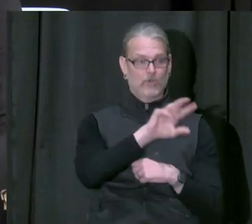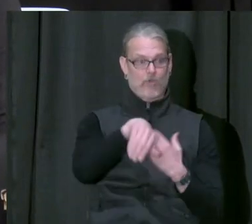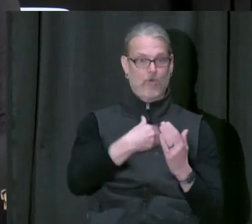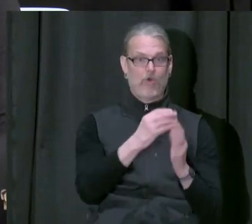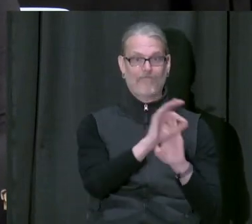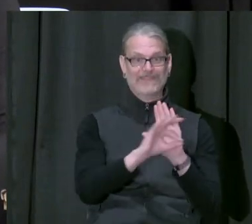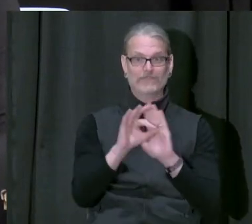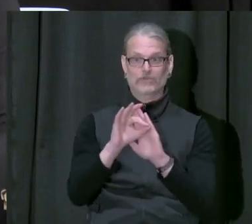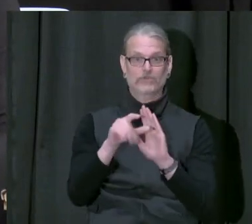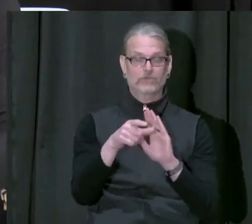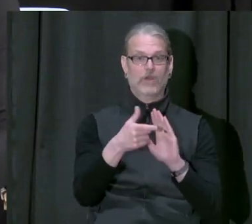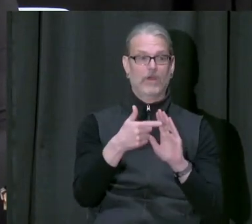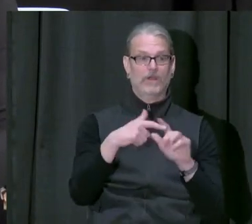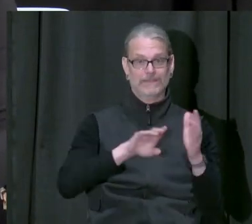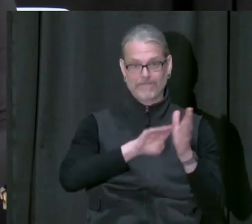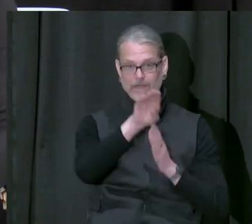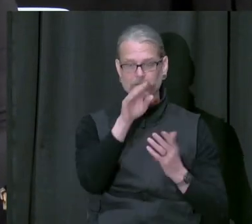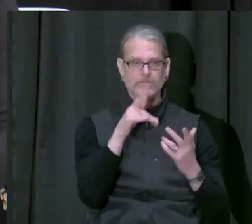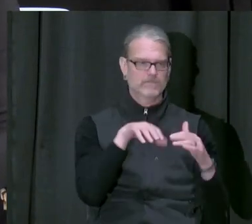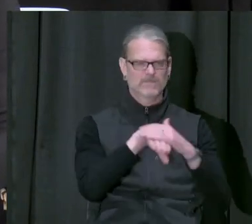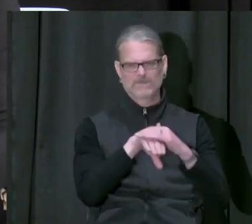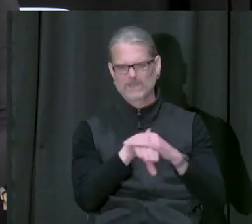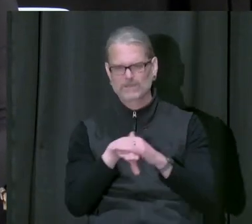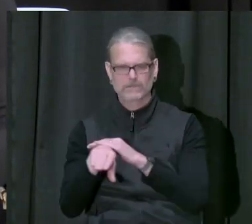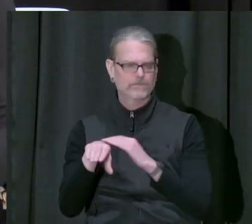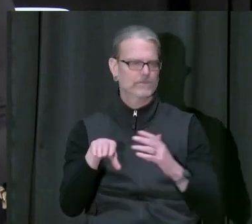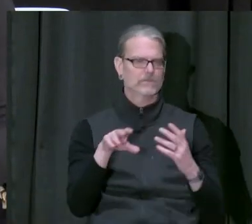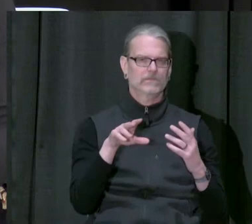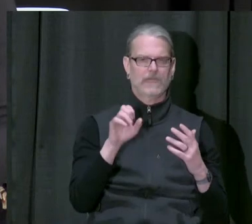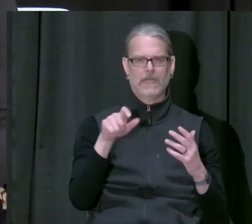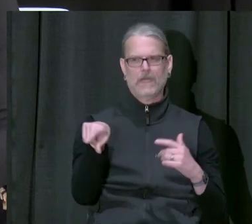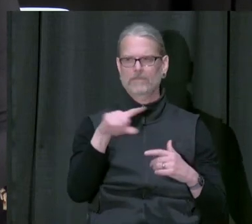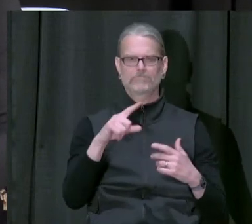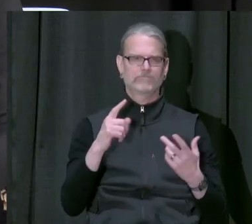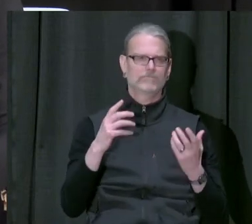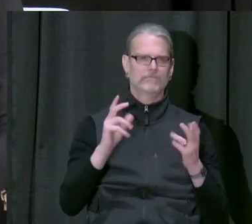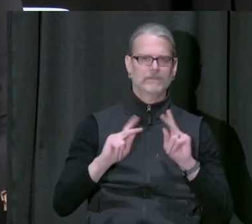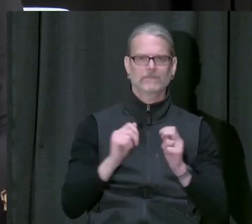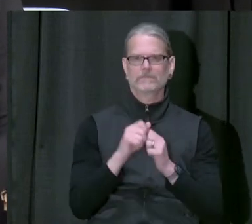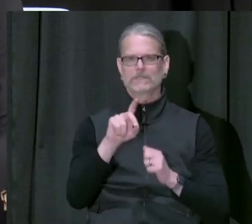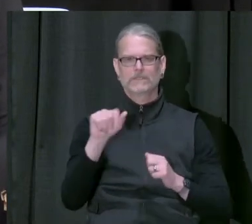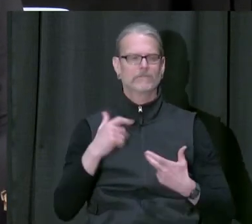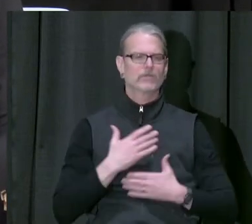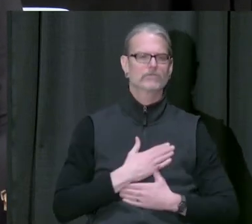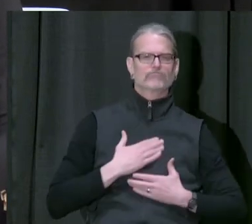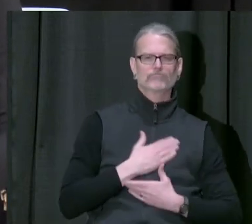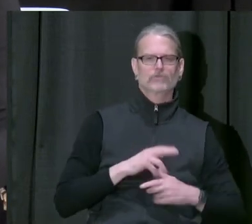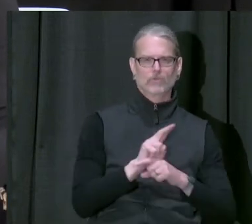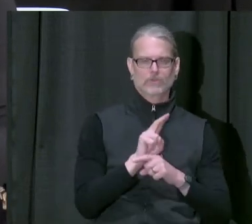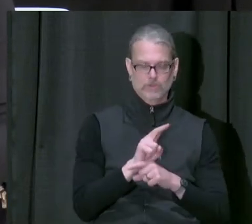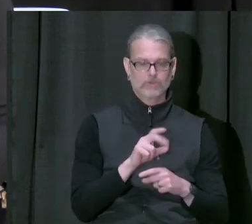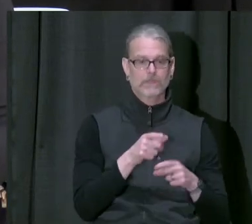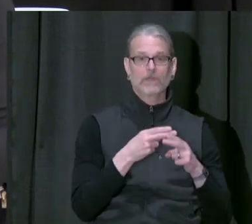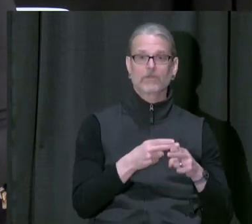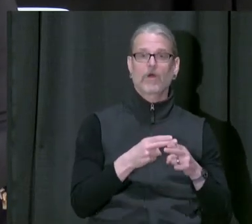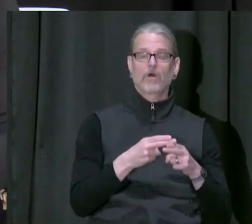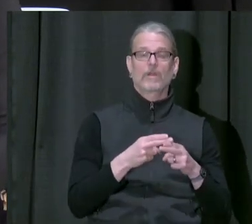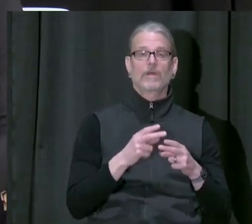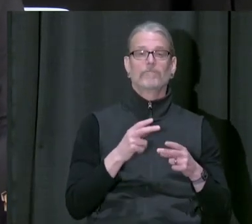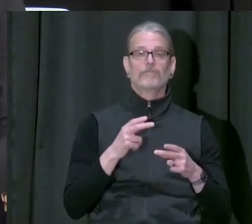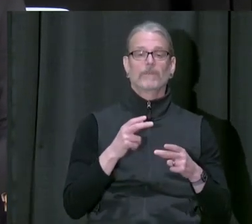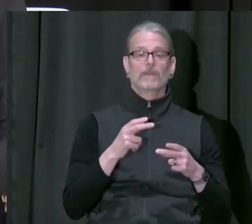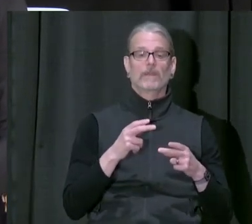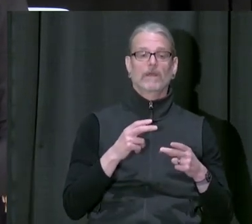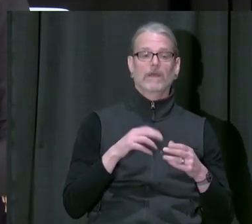are developed accessibly and are delightful for customers with disabilities is a program that we call the Accessibility Bar Raising